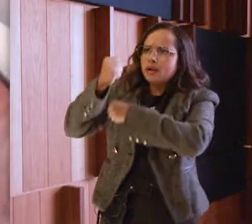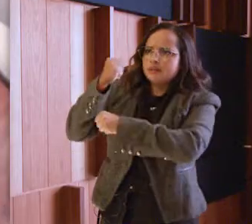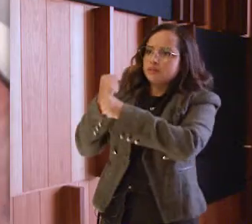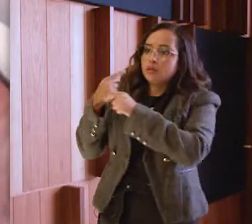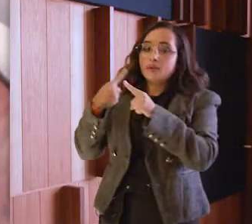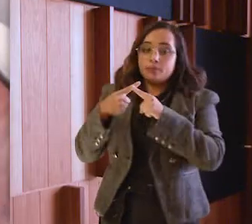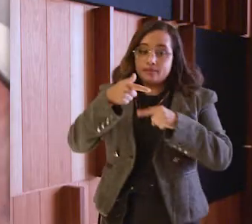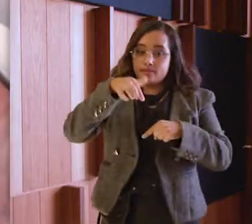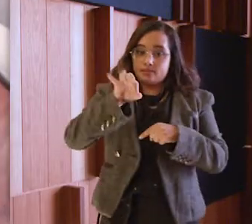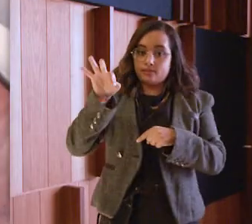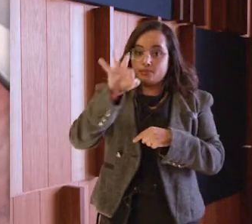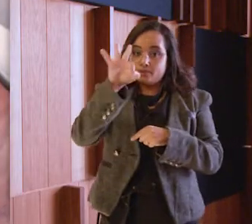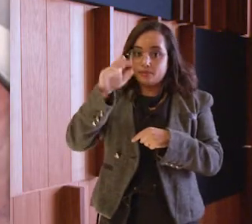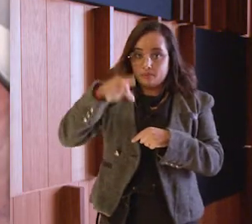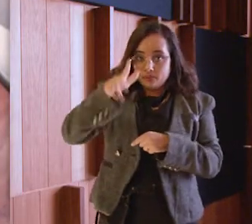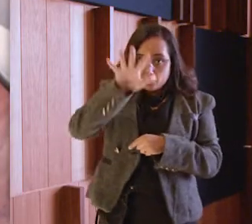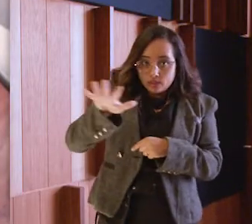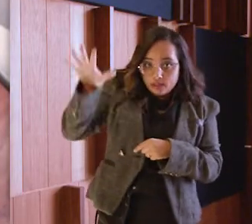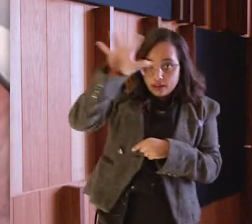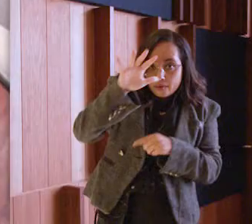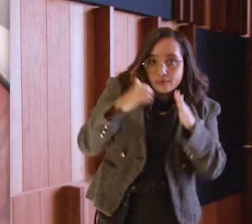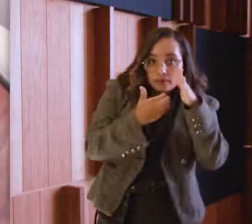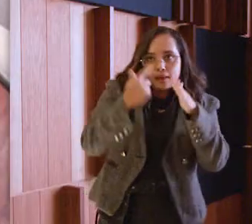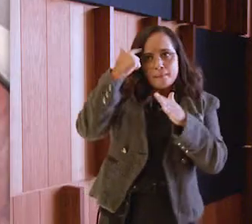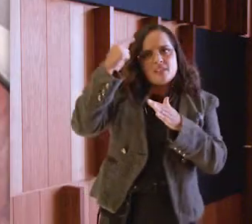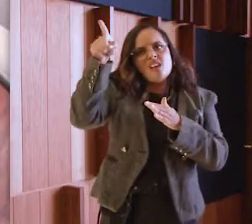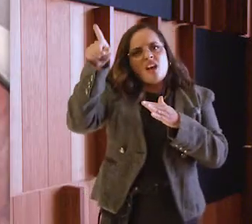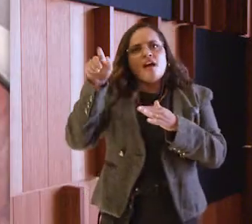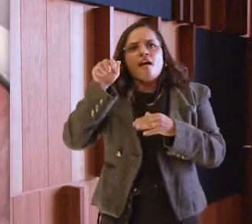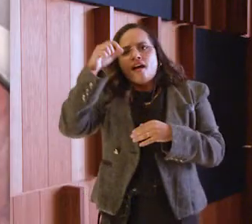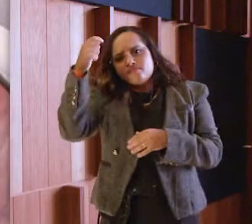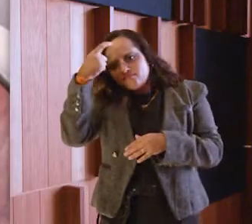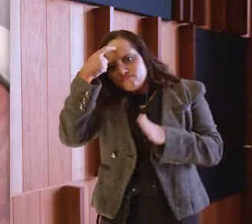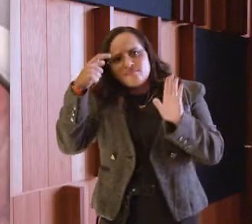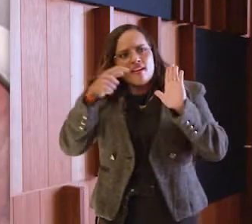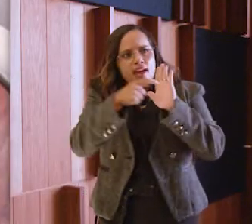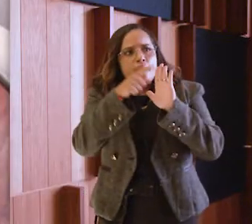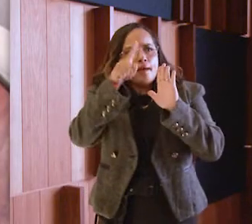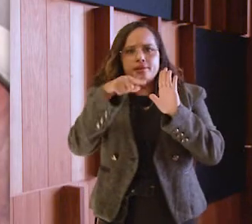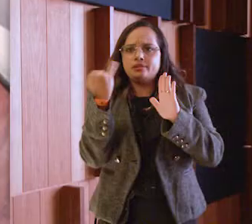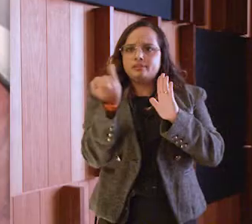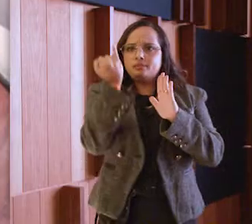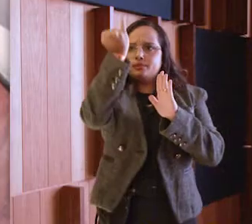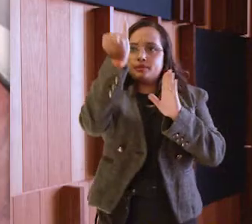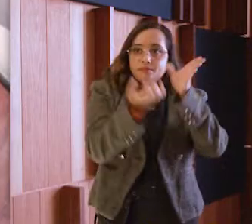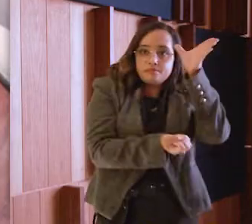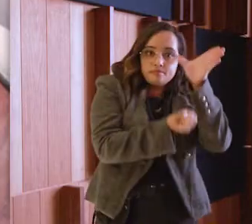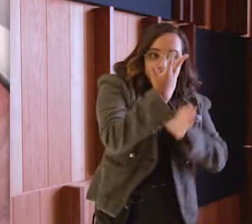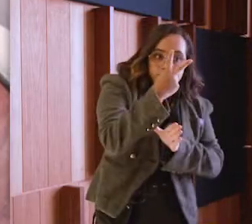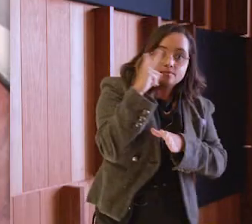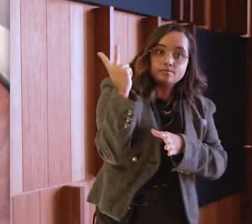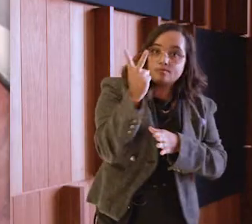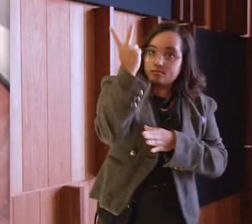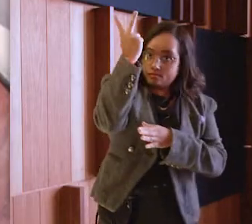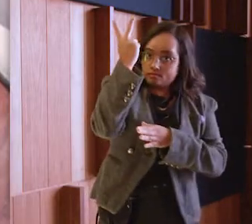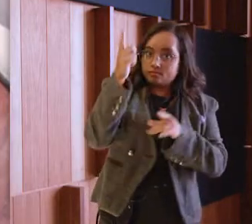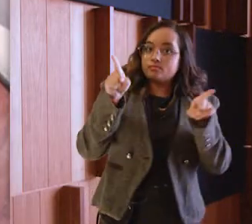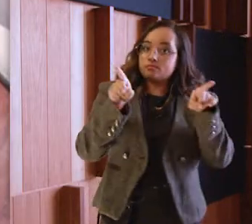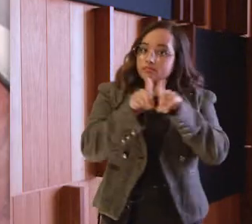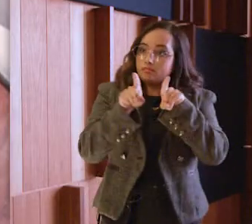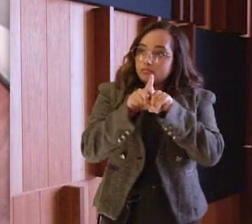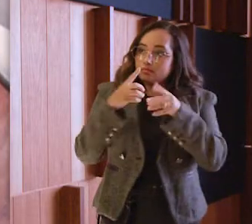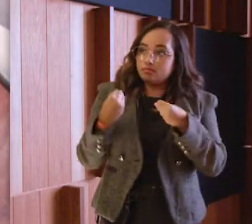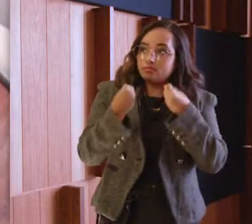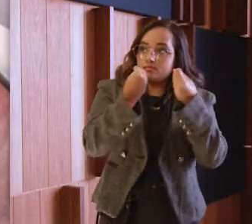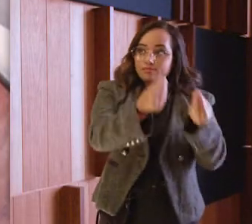AI will play a significant role in the way they create value, the way they produce products and services and deliver those services to